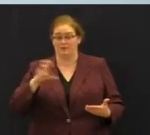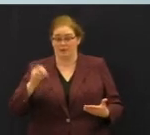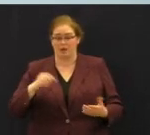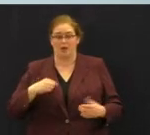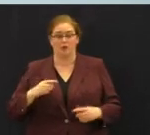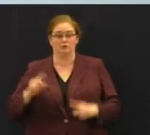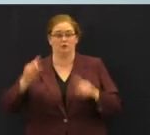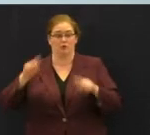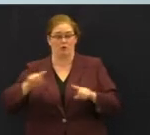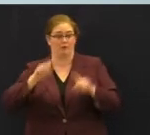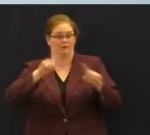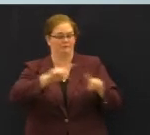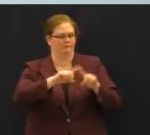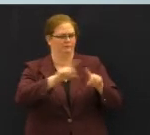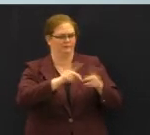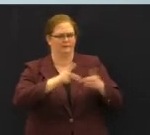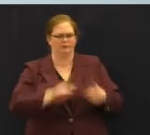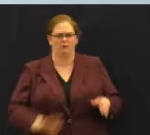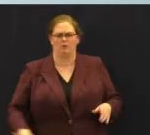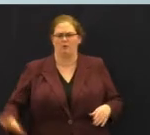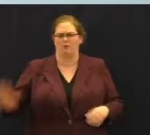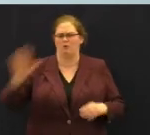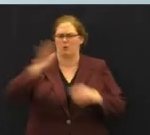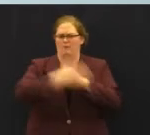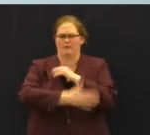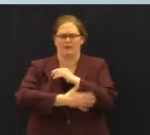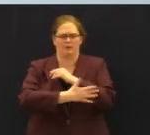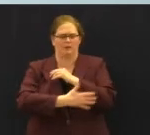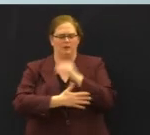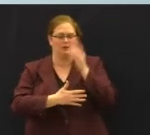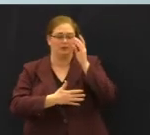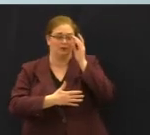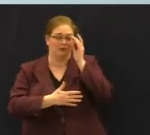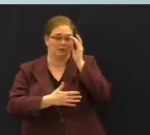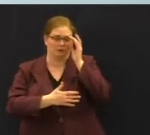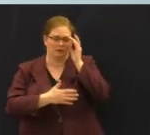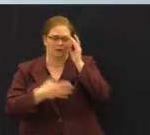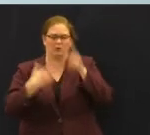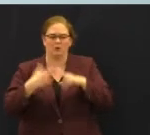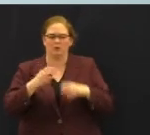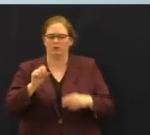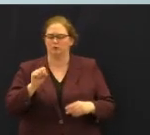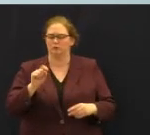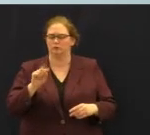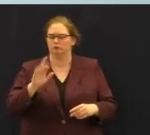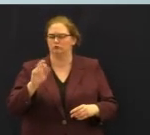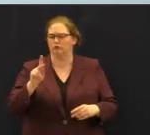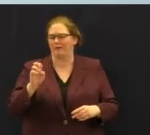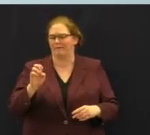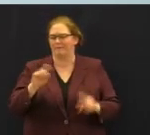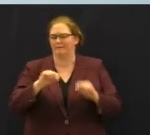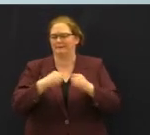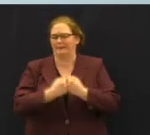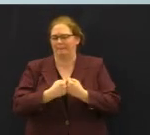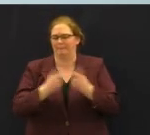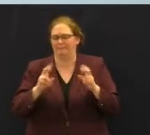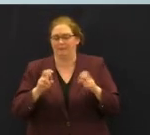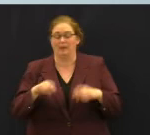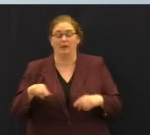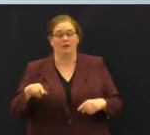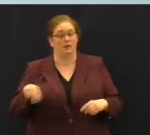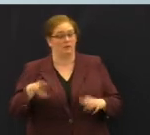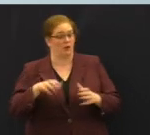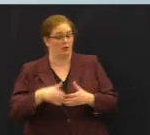to various sites all over the county in what are known as strike teams, what we're calling strike teams. And these